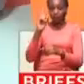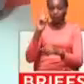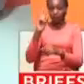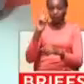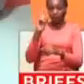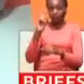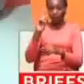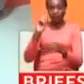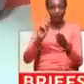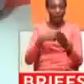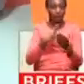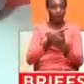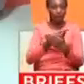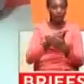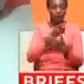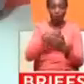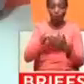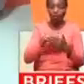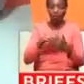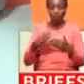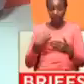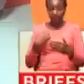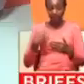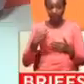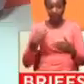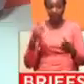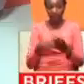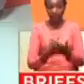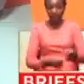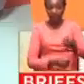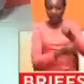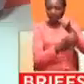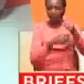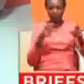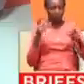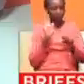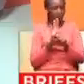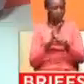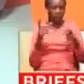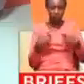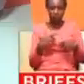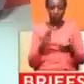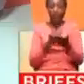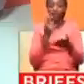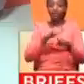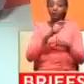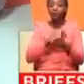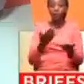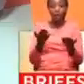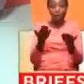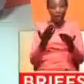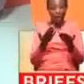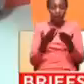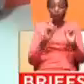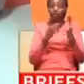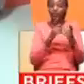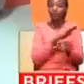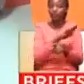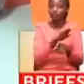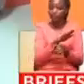we basically avail ourselves to help as many people as possible. Sometimes we are invited to different places.